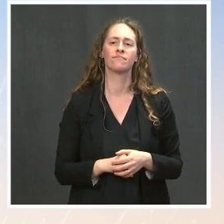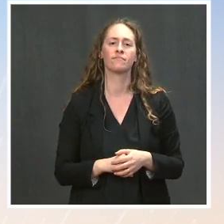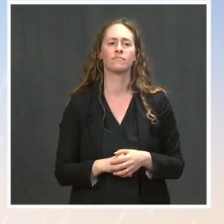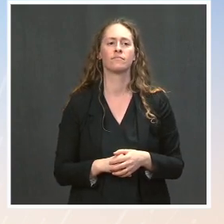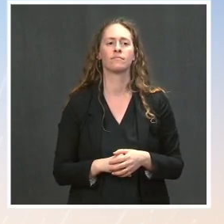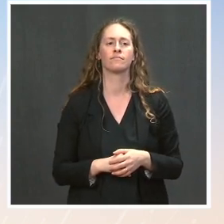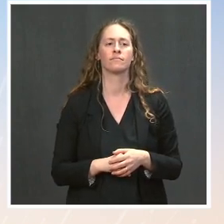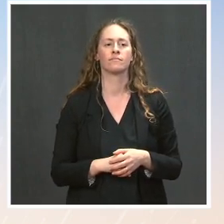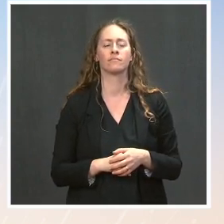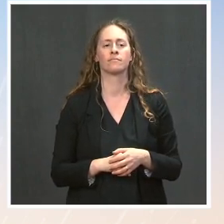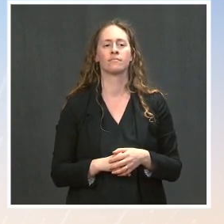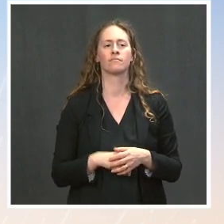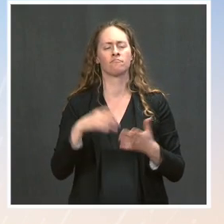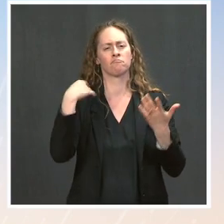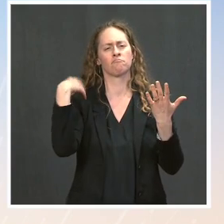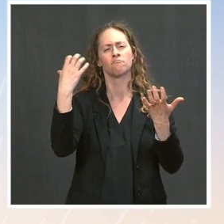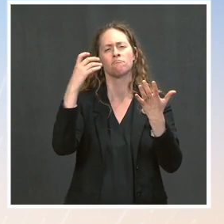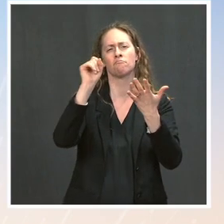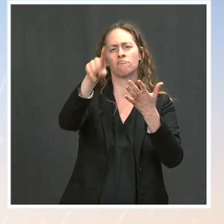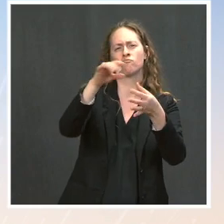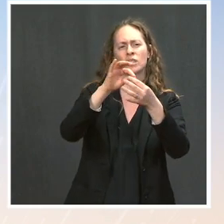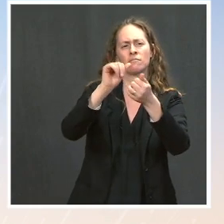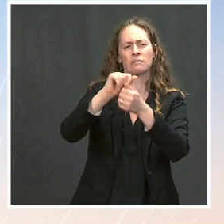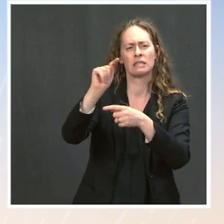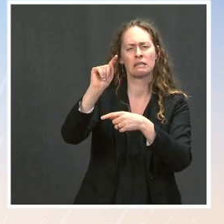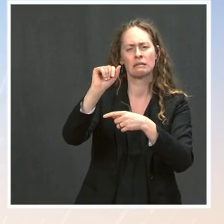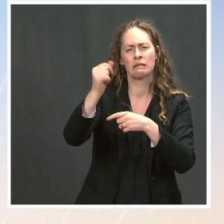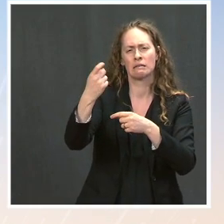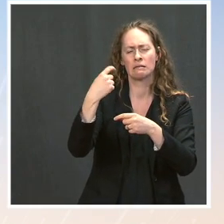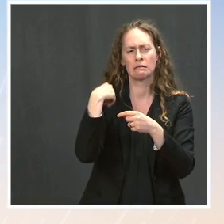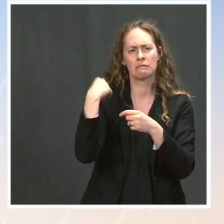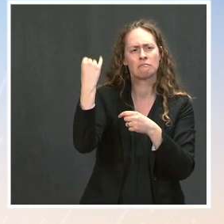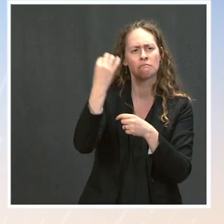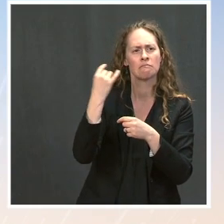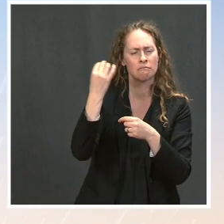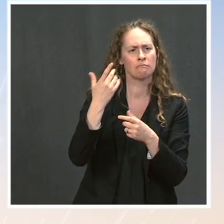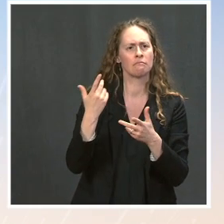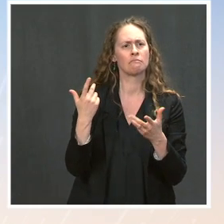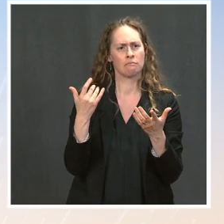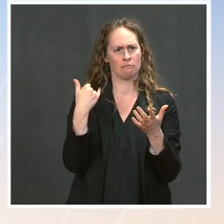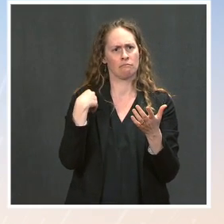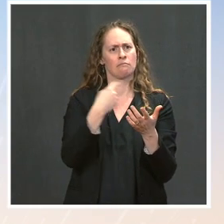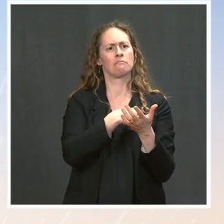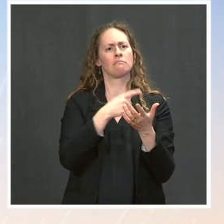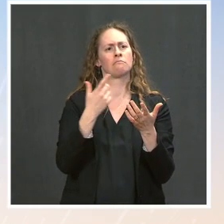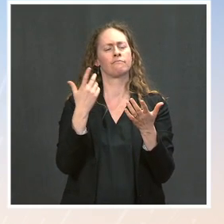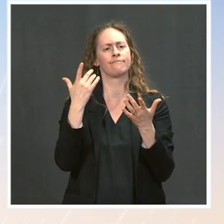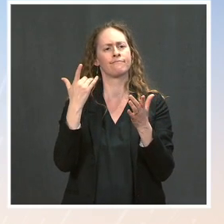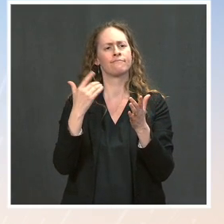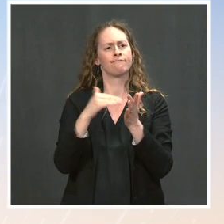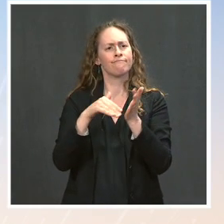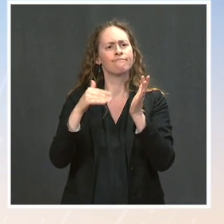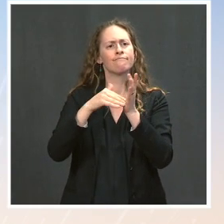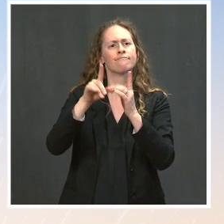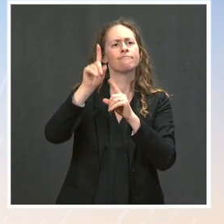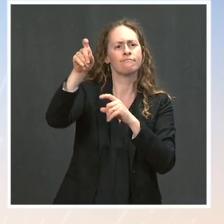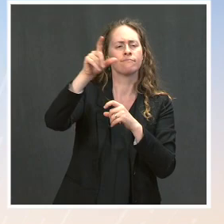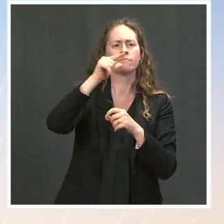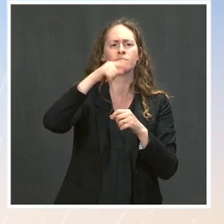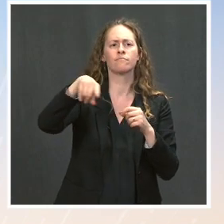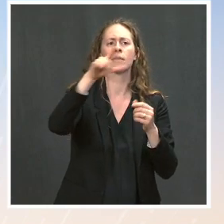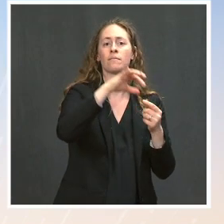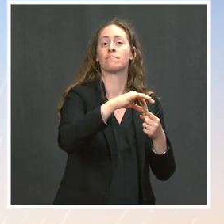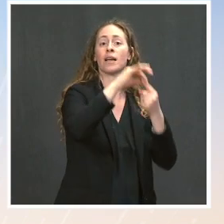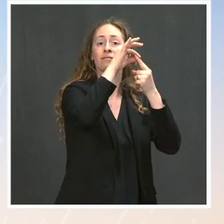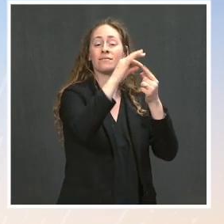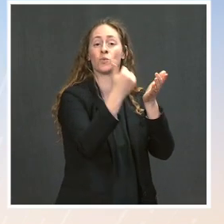tax question real quick. We keep asking this question about reconciliation. Do you have a sort of a plan to sort of increase